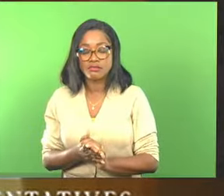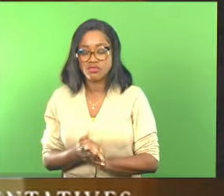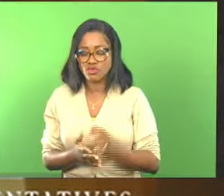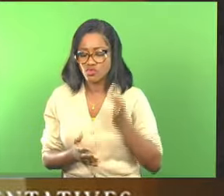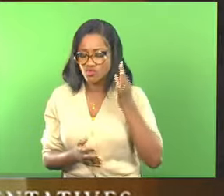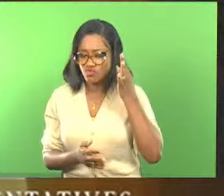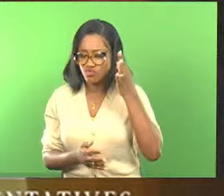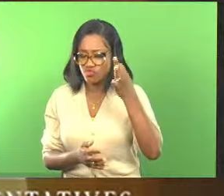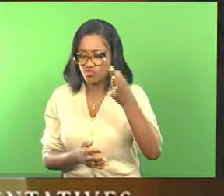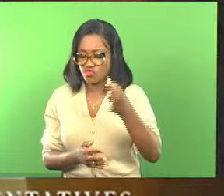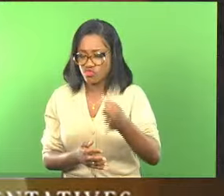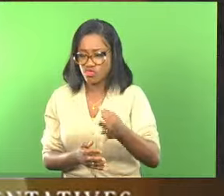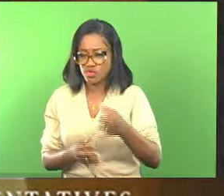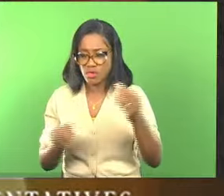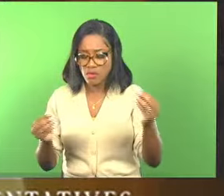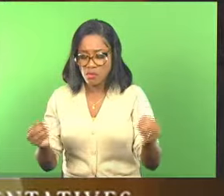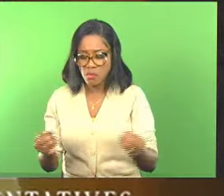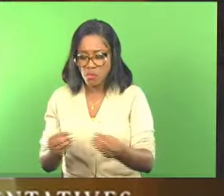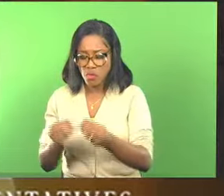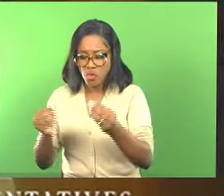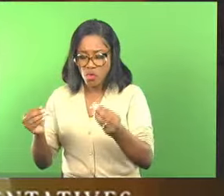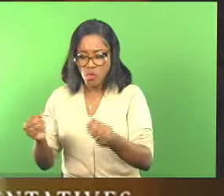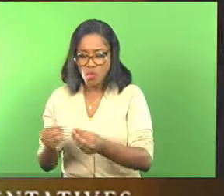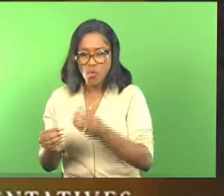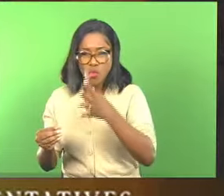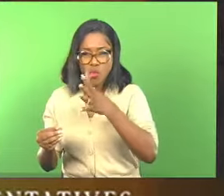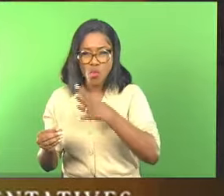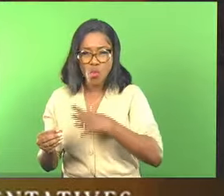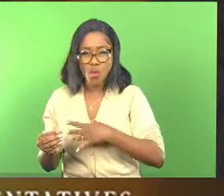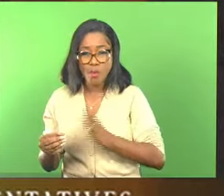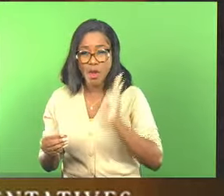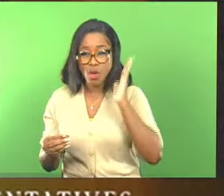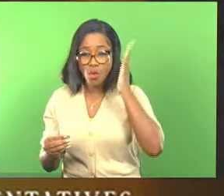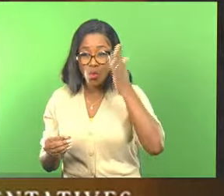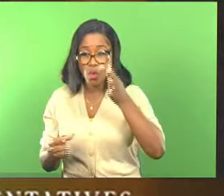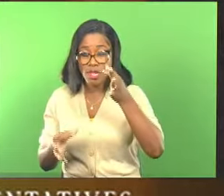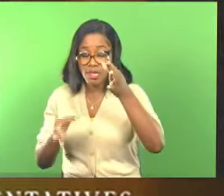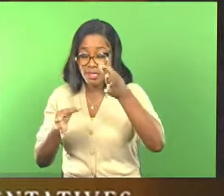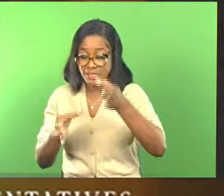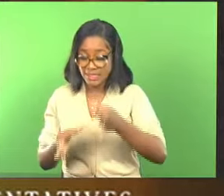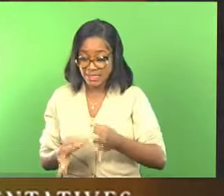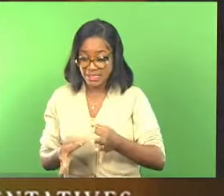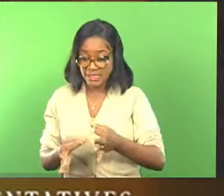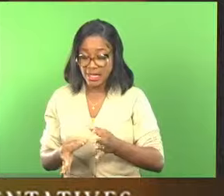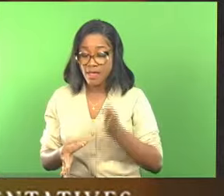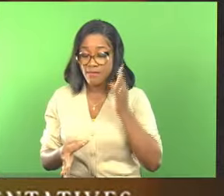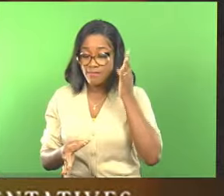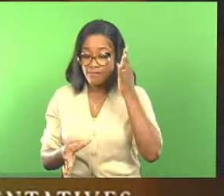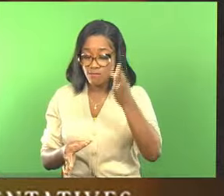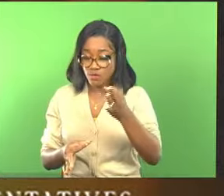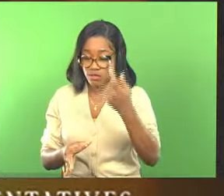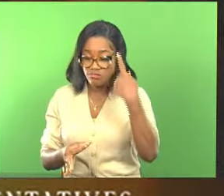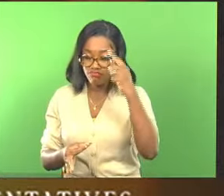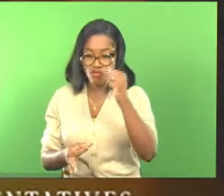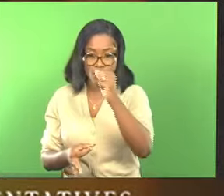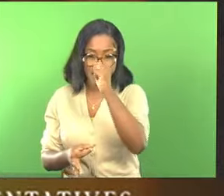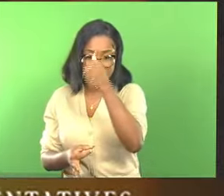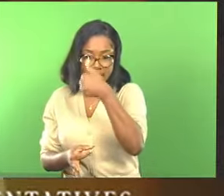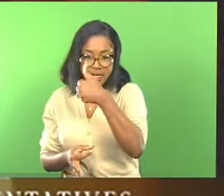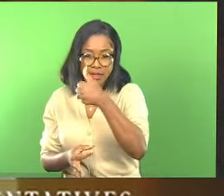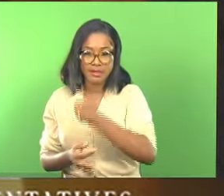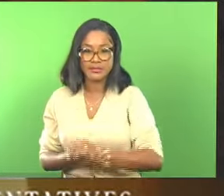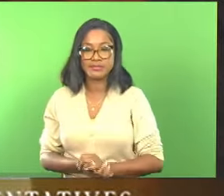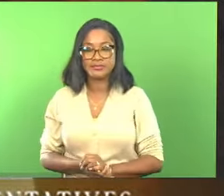generations, more and more women will decide the destiny and direction of the nation.